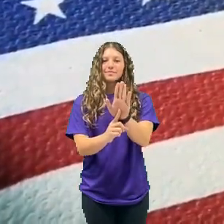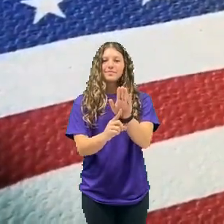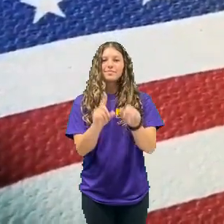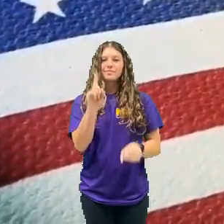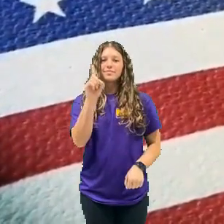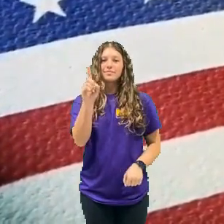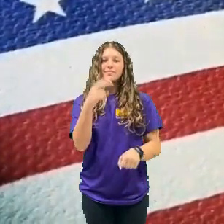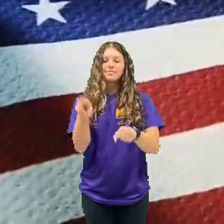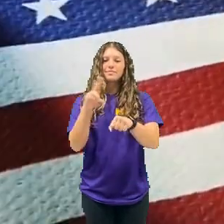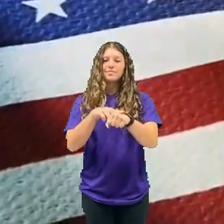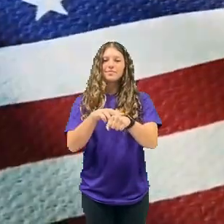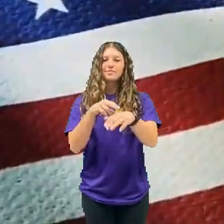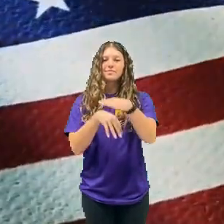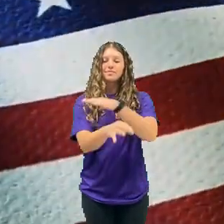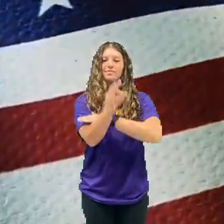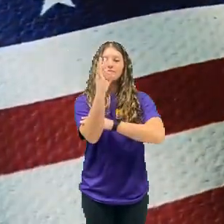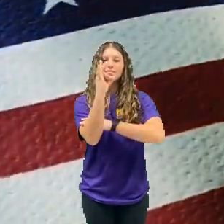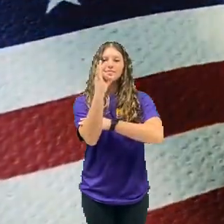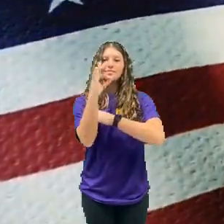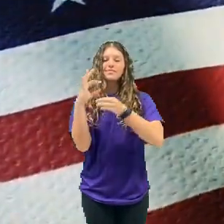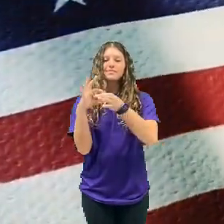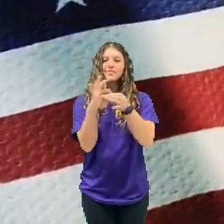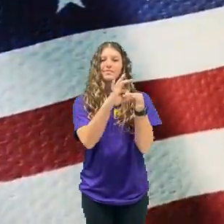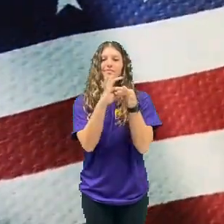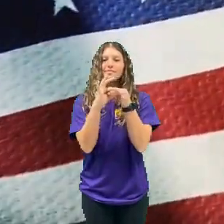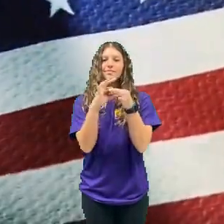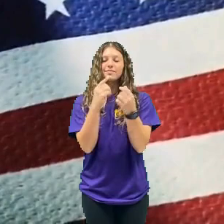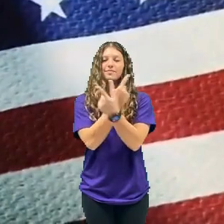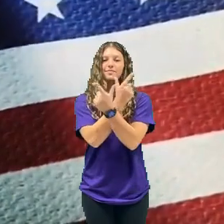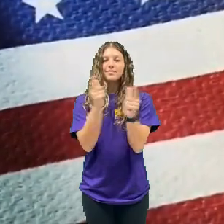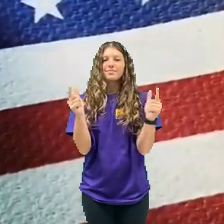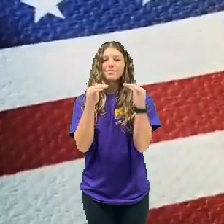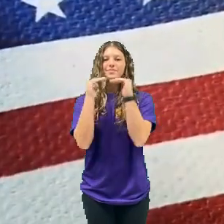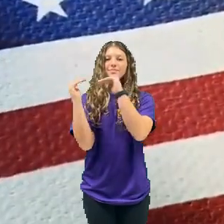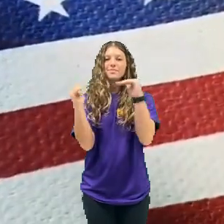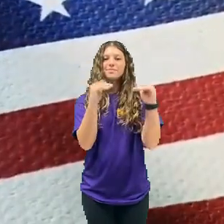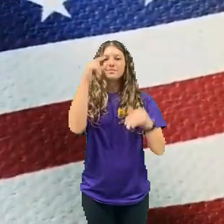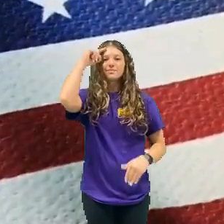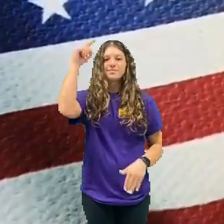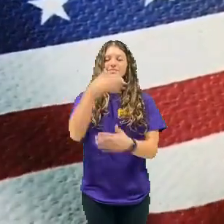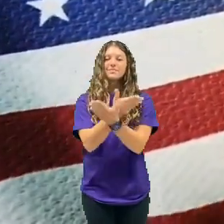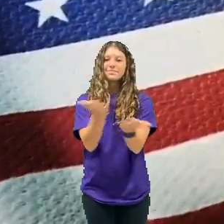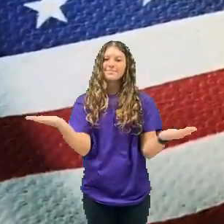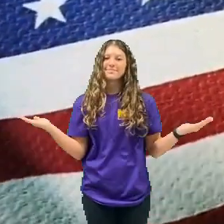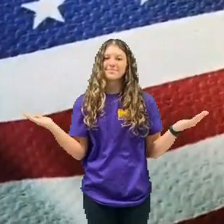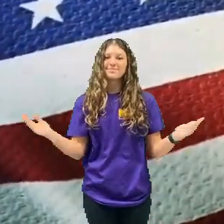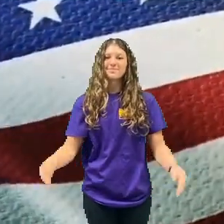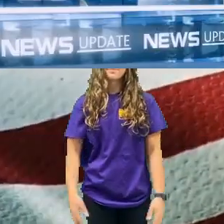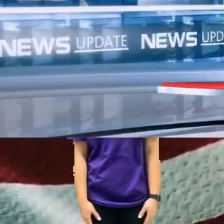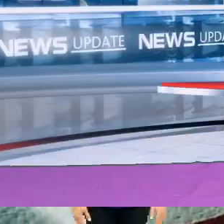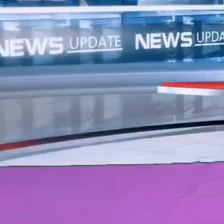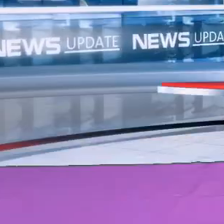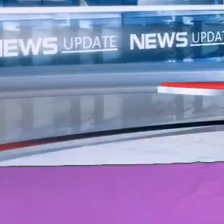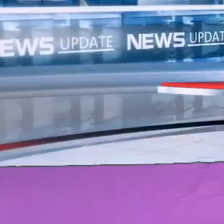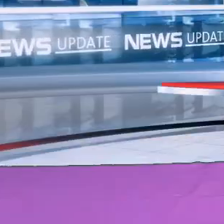stands, one nation, under God, indivisible, with liberty and justice for all. Please be